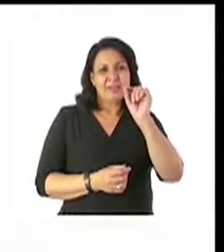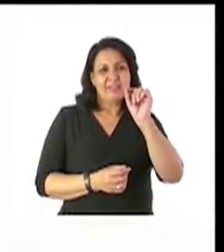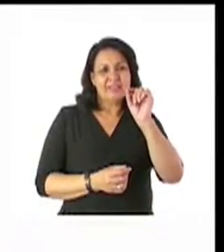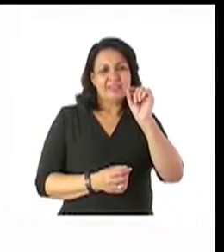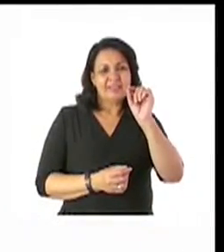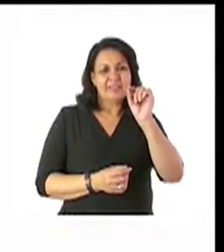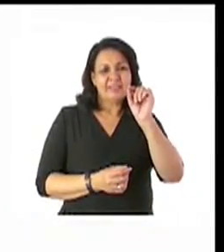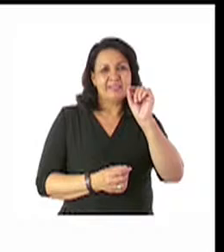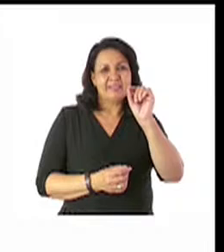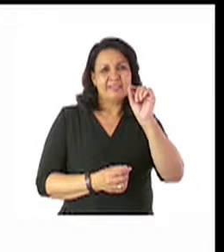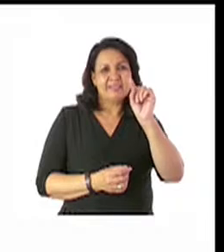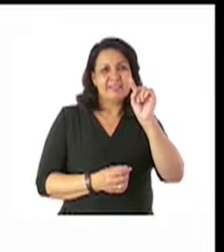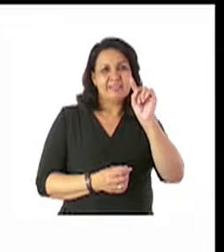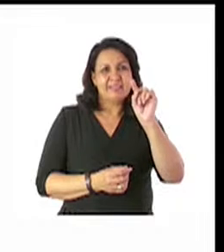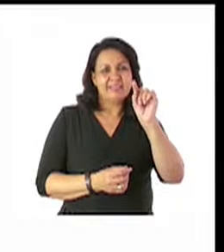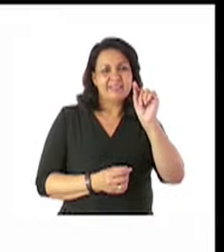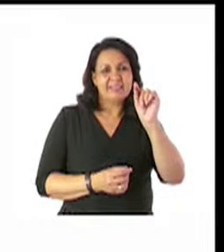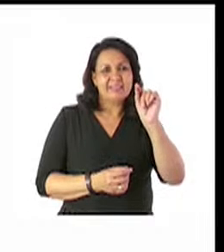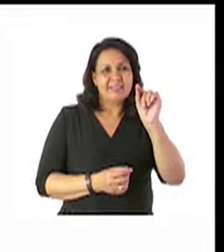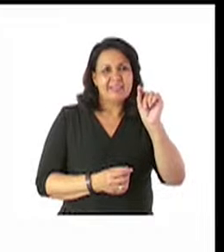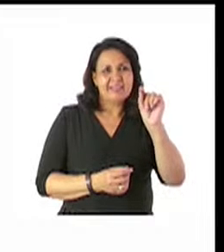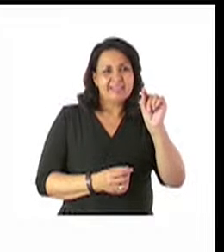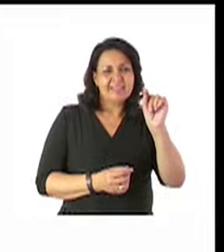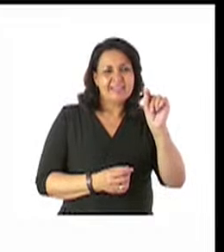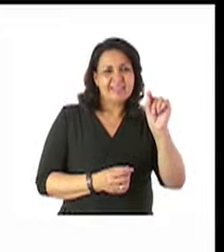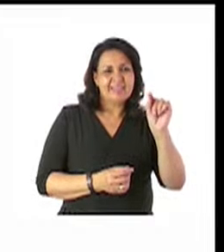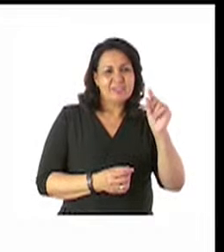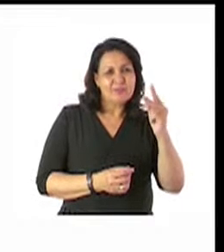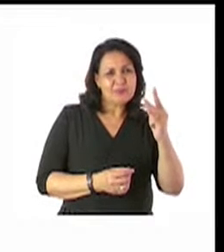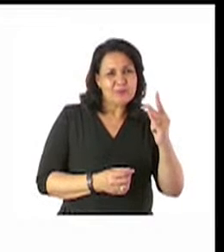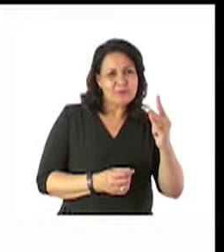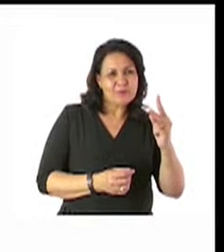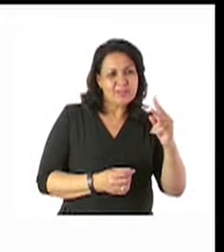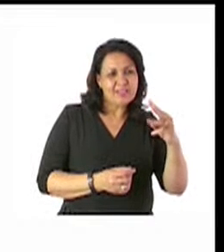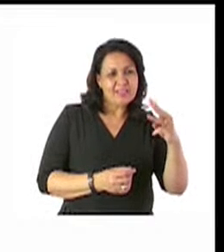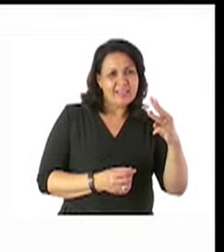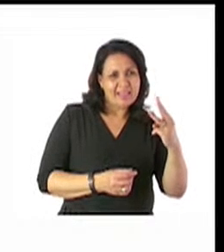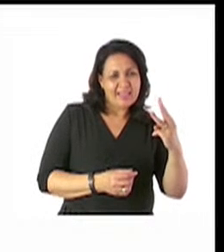this time around. 2, 3,